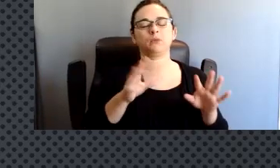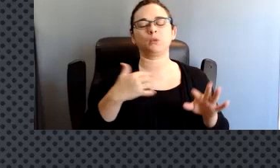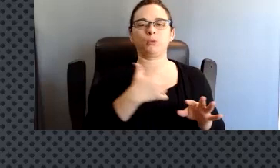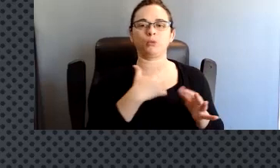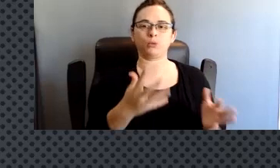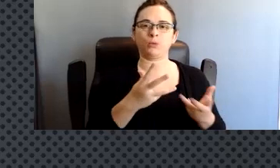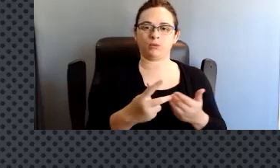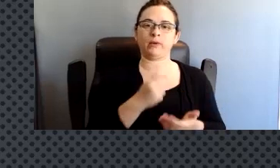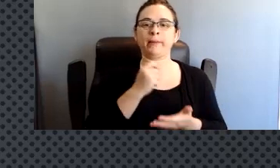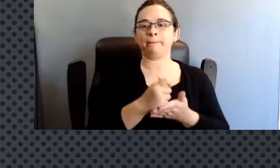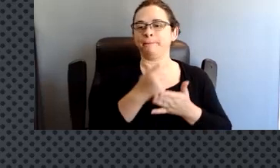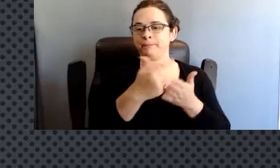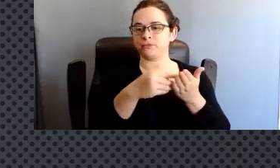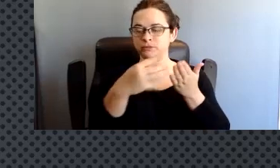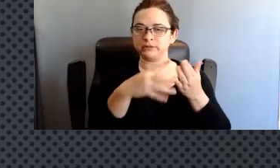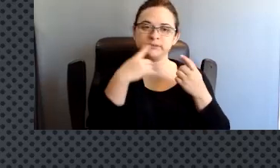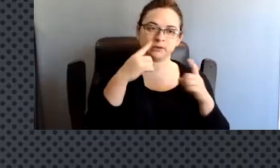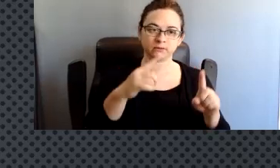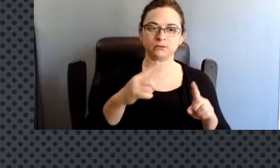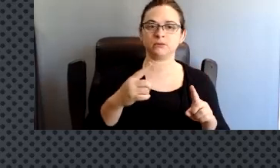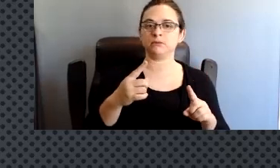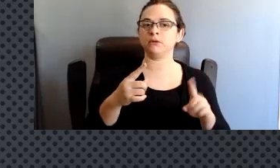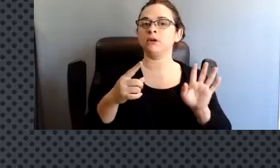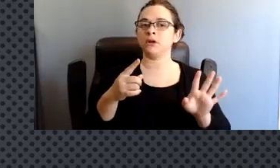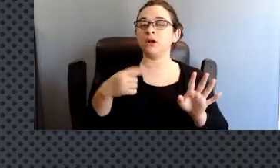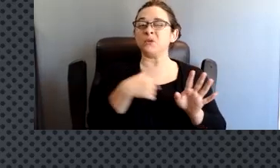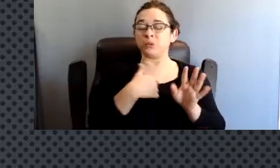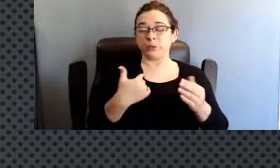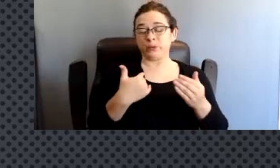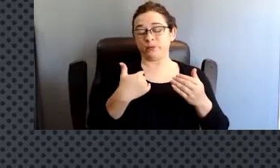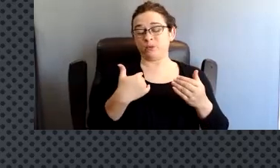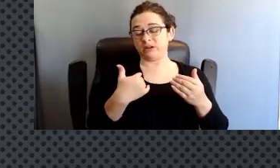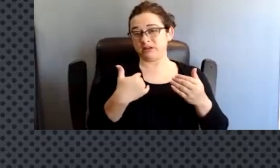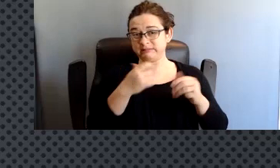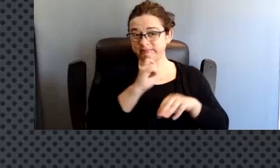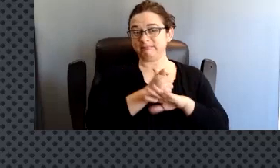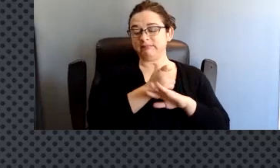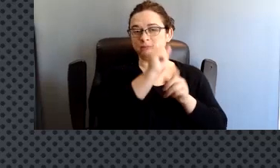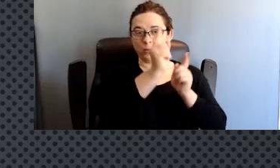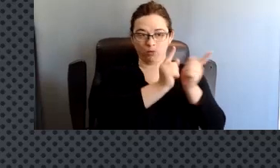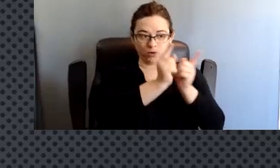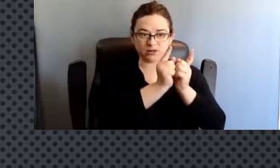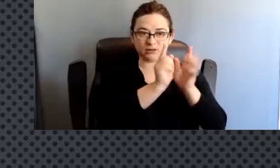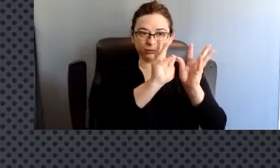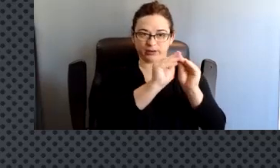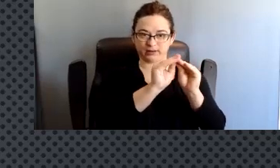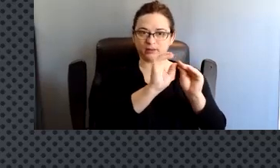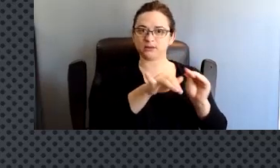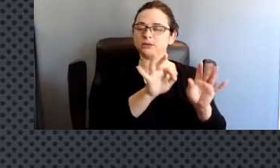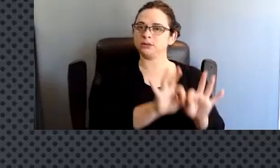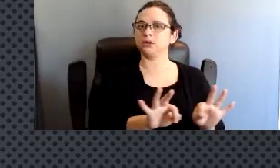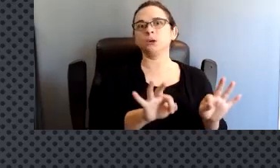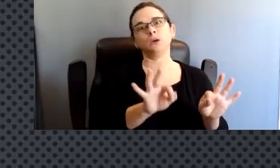TRIO SSS, we have one-on-one meetings. And I feel like that's one of our strongest suits is that we're able to develop relationships with